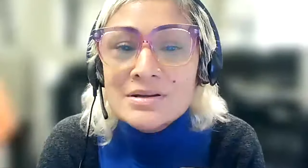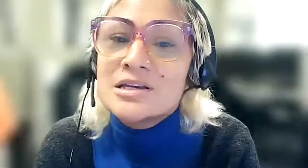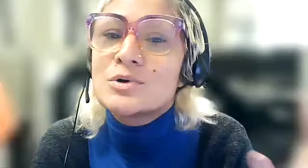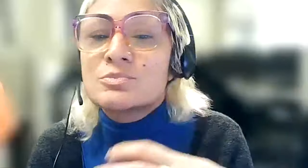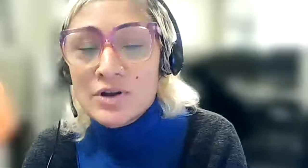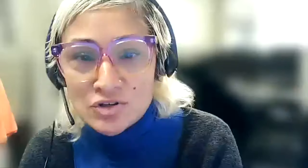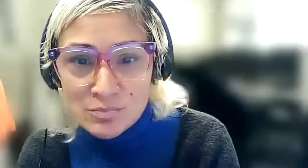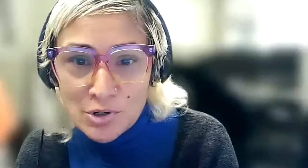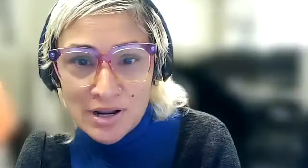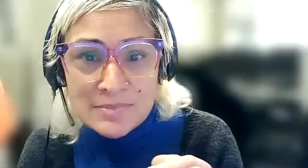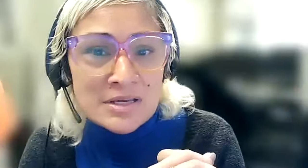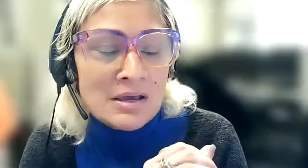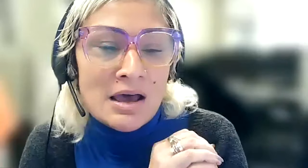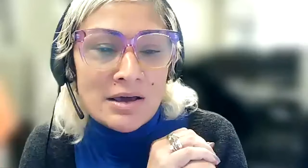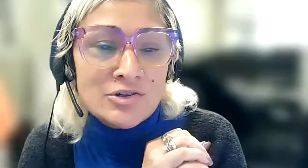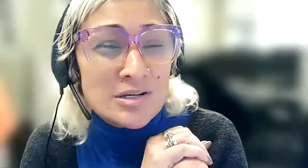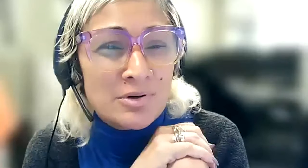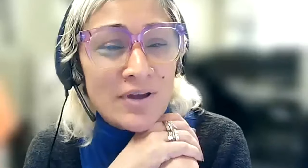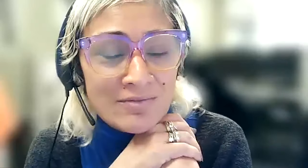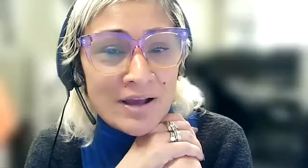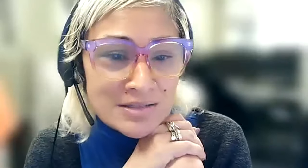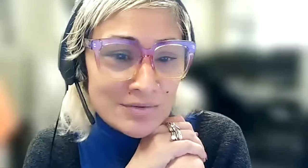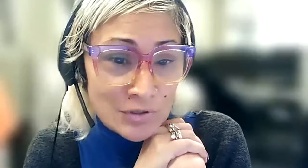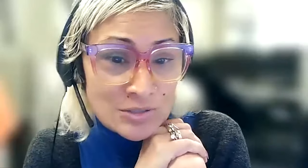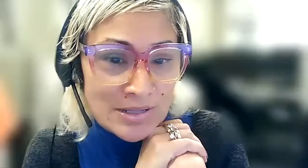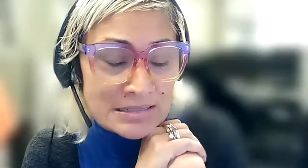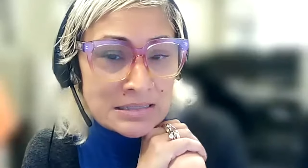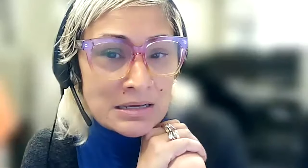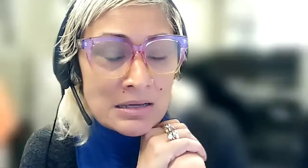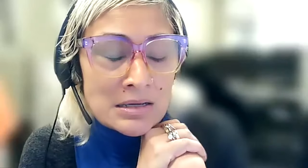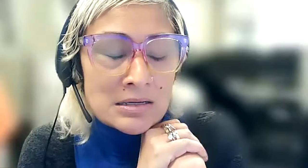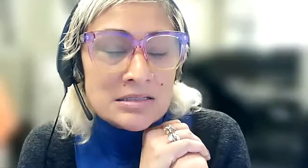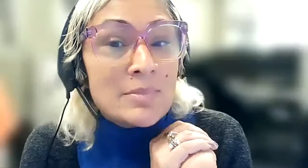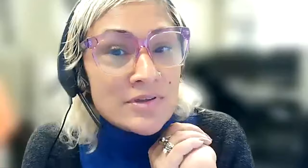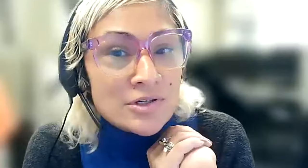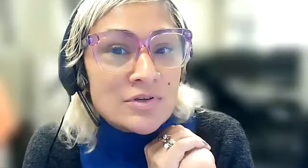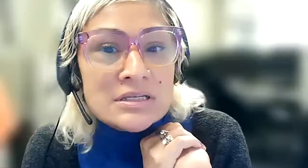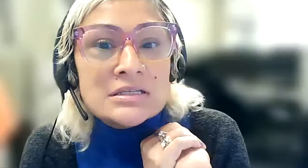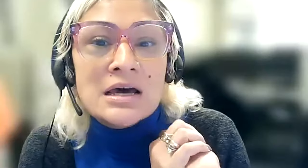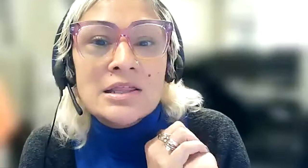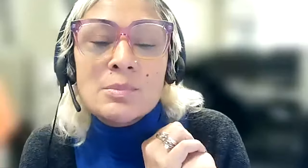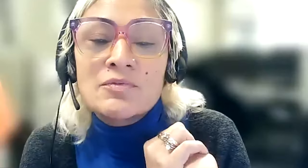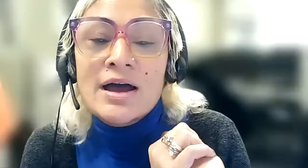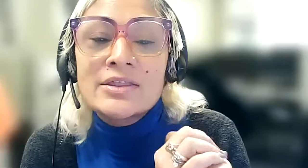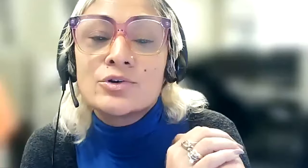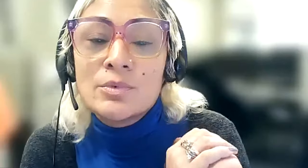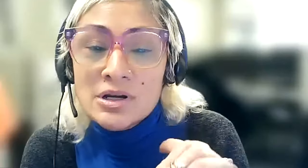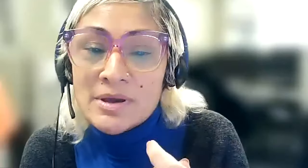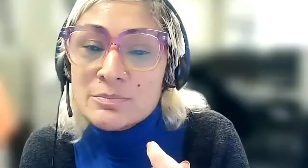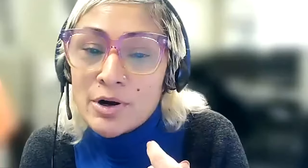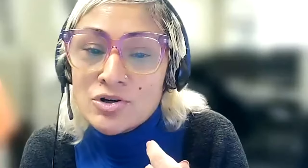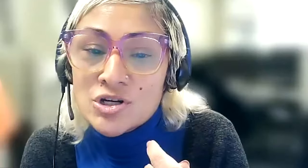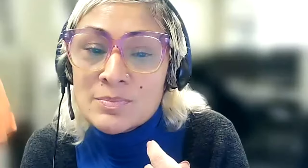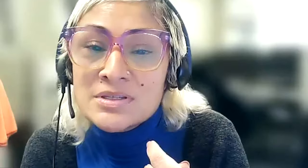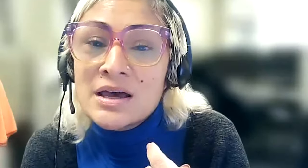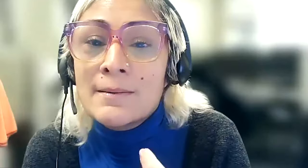has happened, as well as prevention programs that try to prevent violence in the first place. Some of the services that we provide through